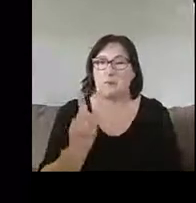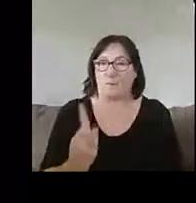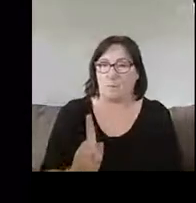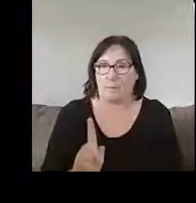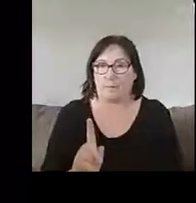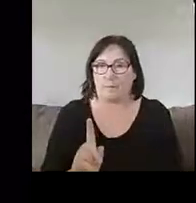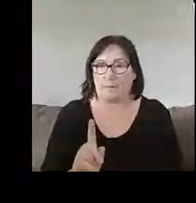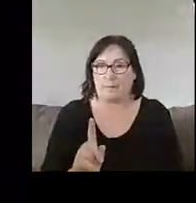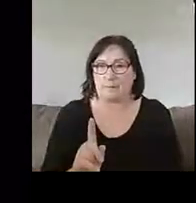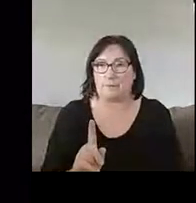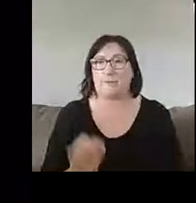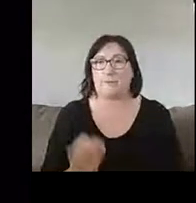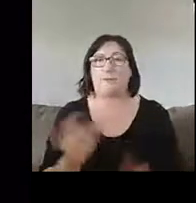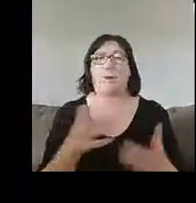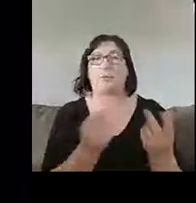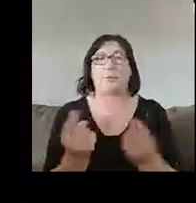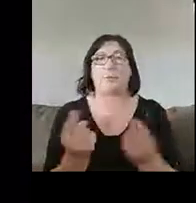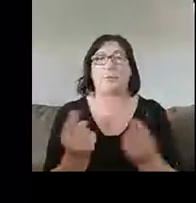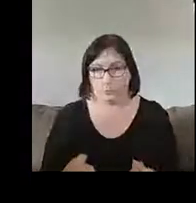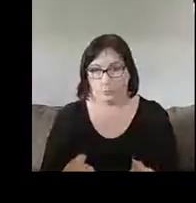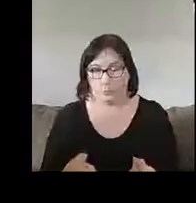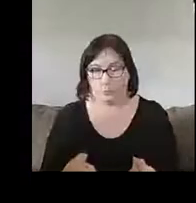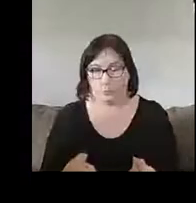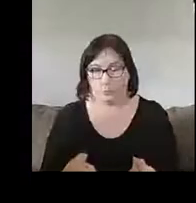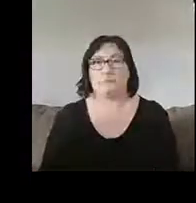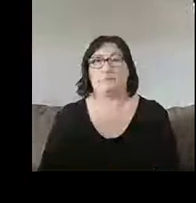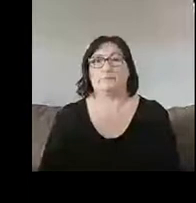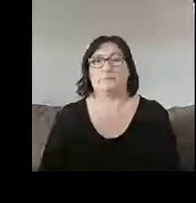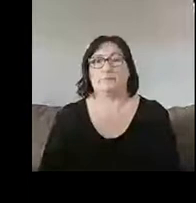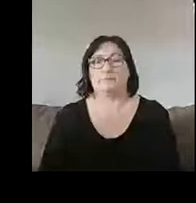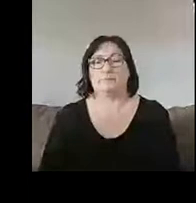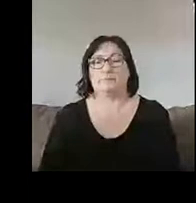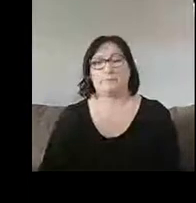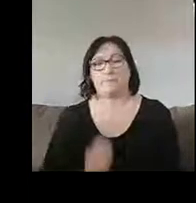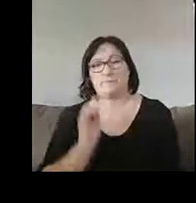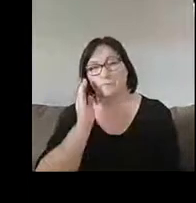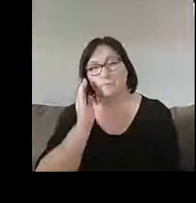any provision. So,